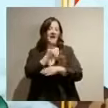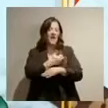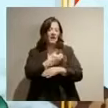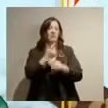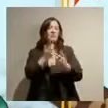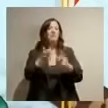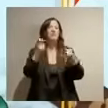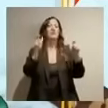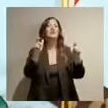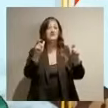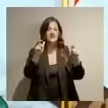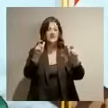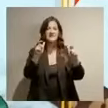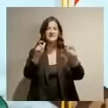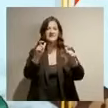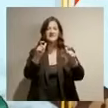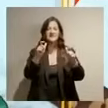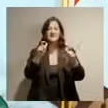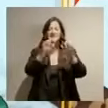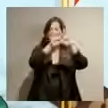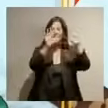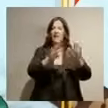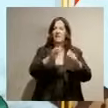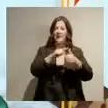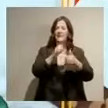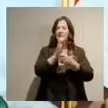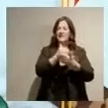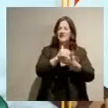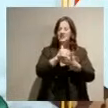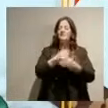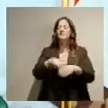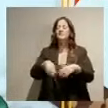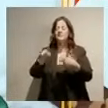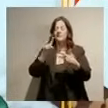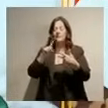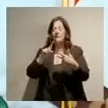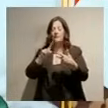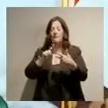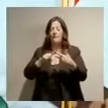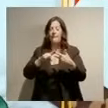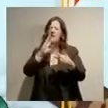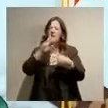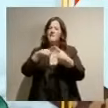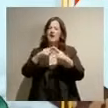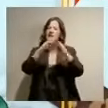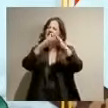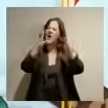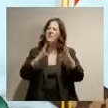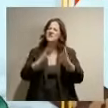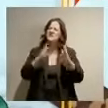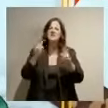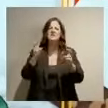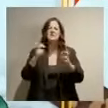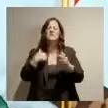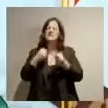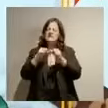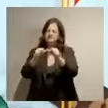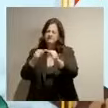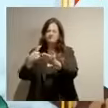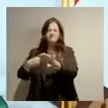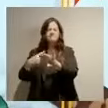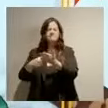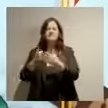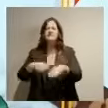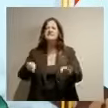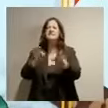our largest subnational climate budget. On the issue of housing, ongoing discussions, key